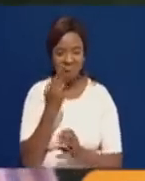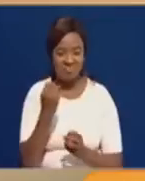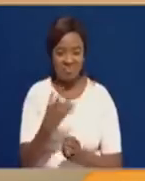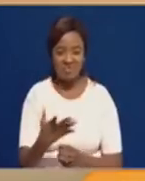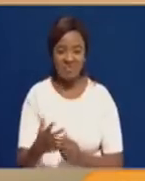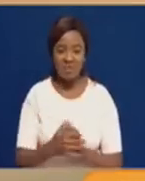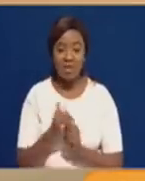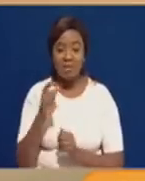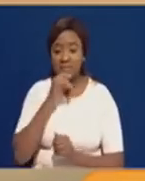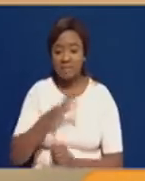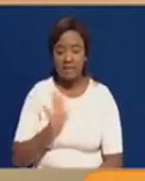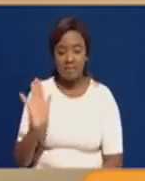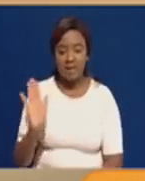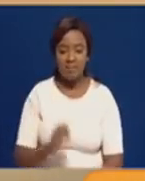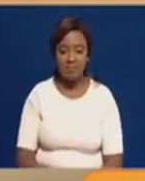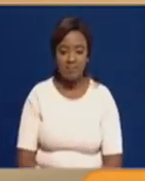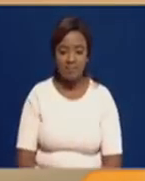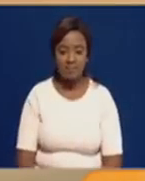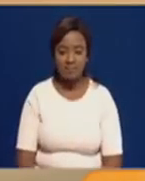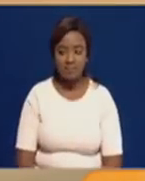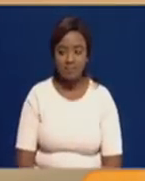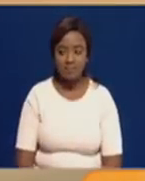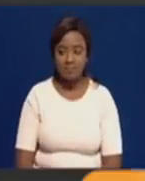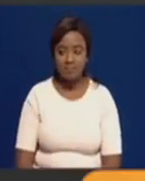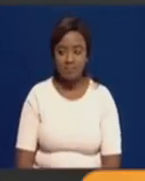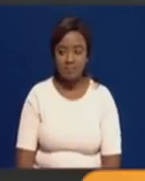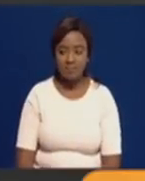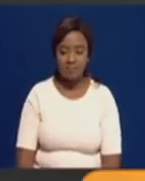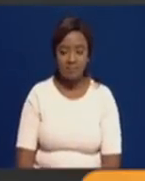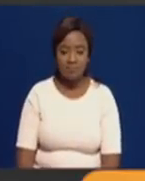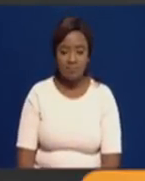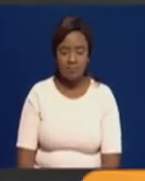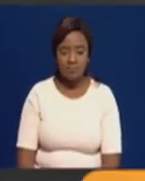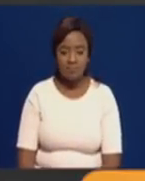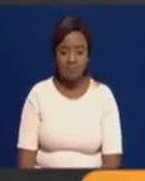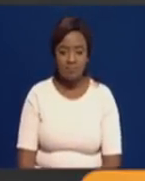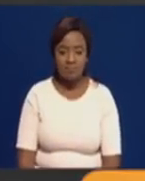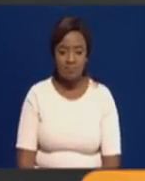Martin Kasavuli. Brenda Wanga, Citizen TV, Nairobi.